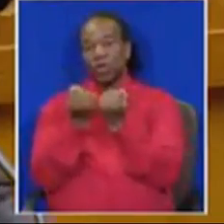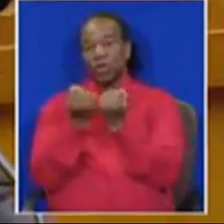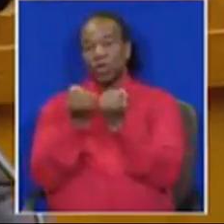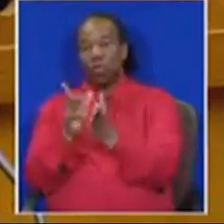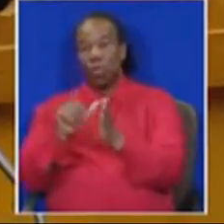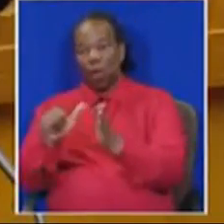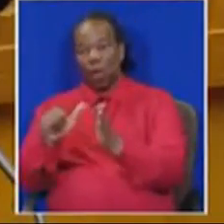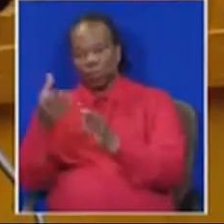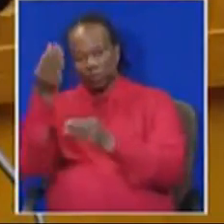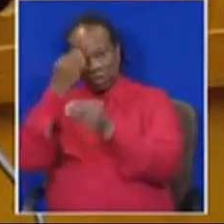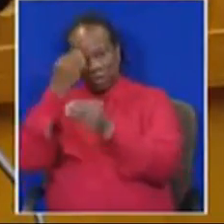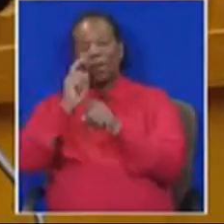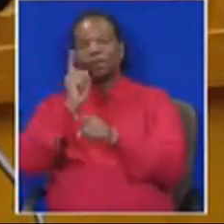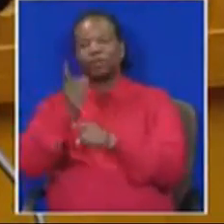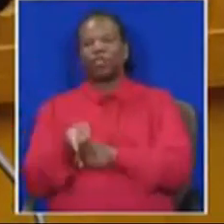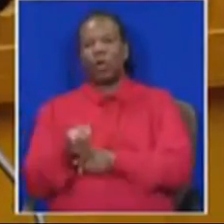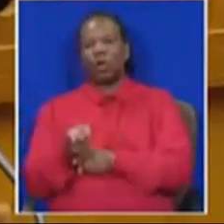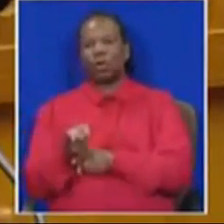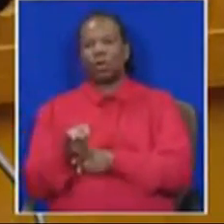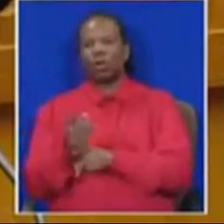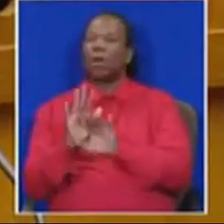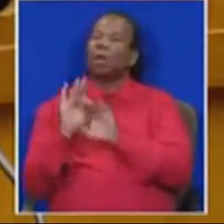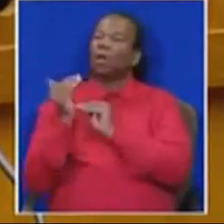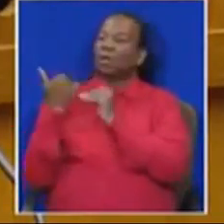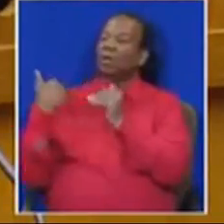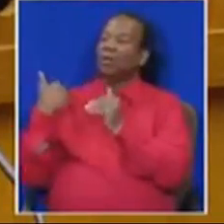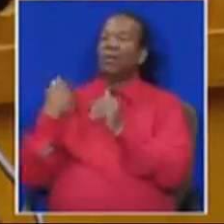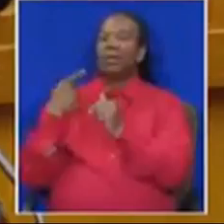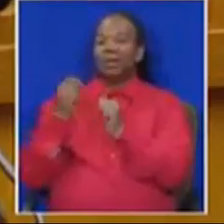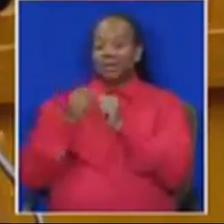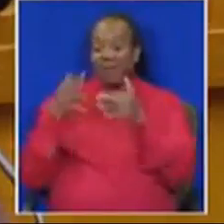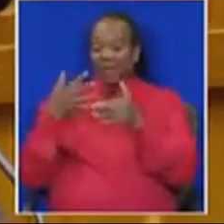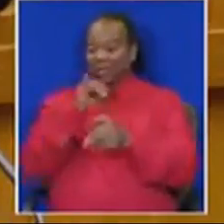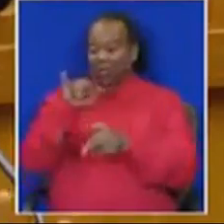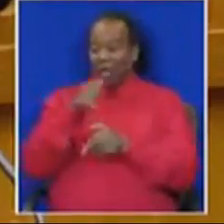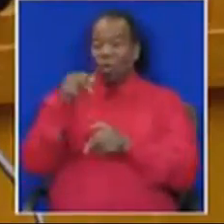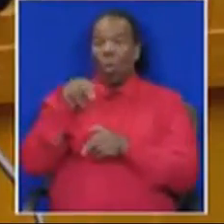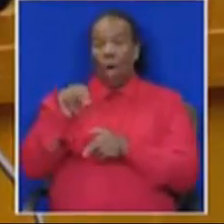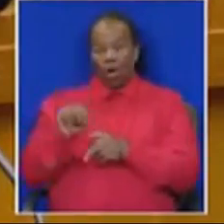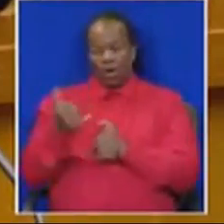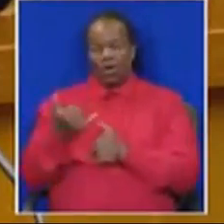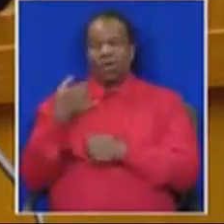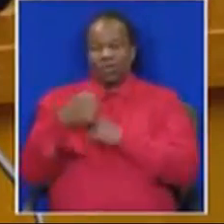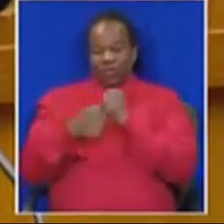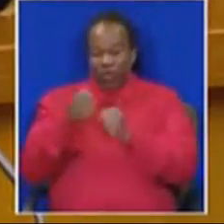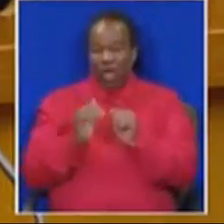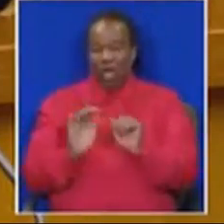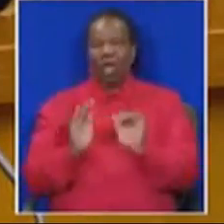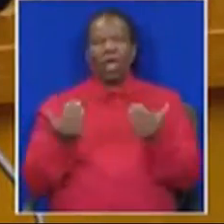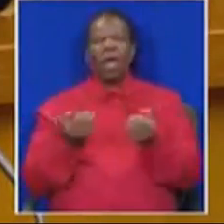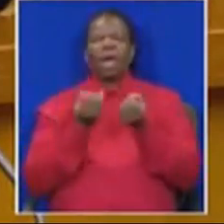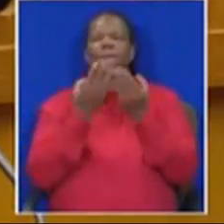a historic first, from the beginning of this year, all public schools have